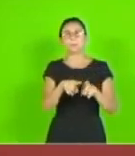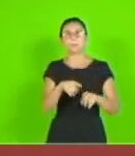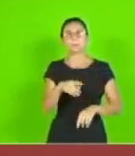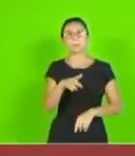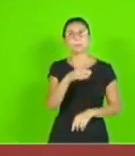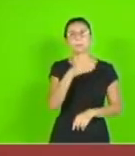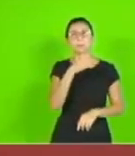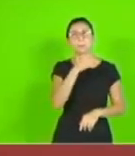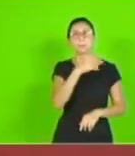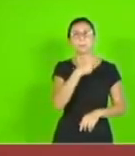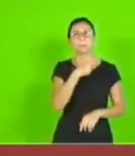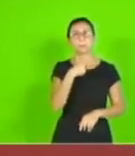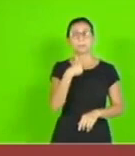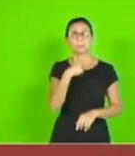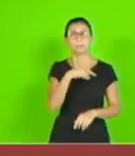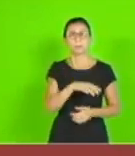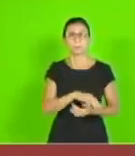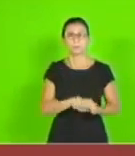there were some people